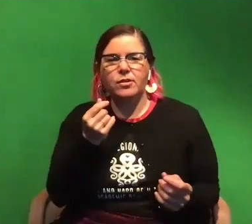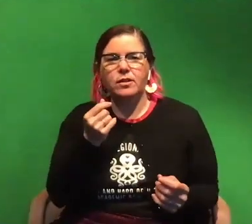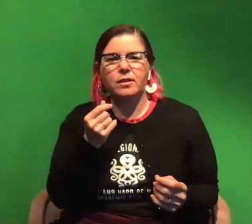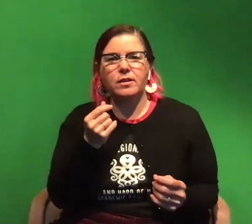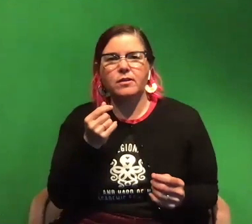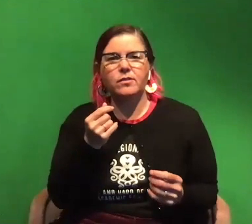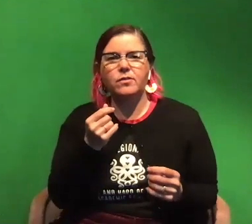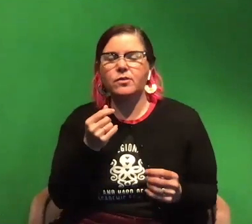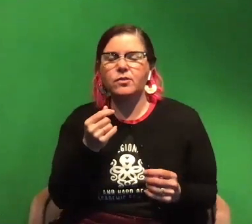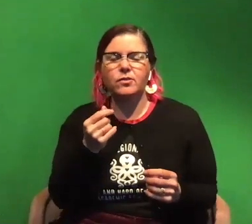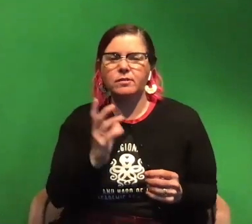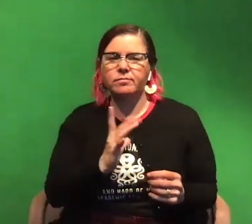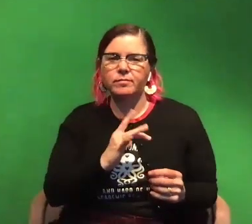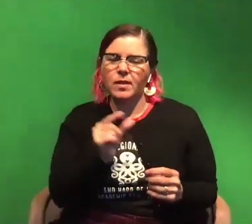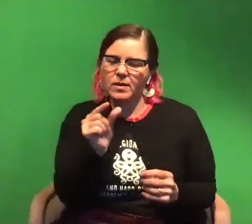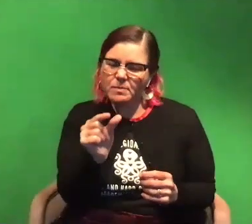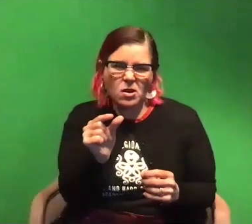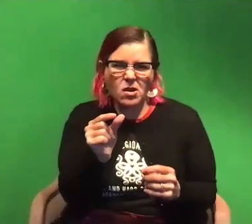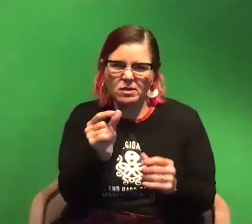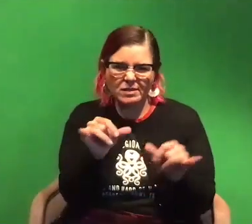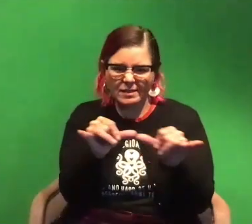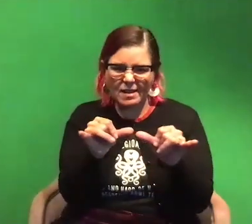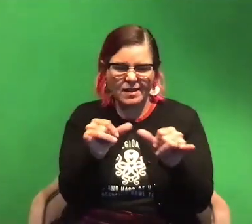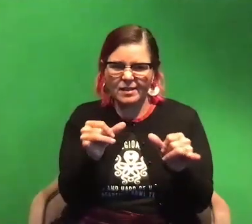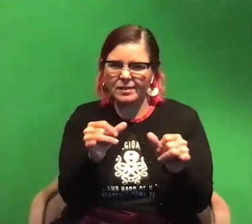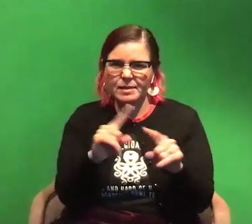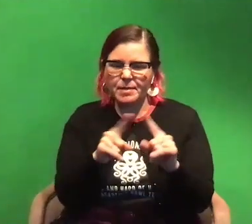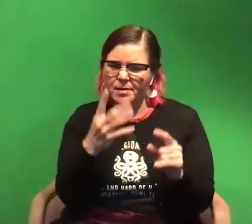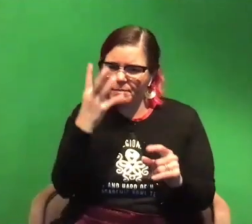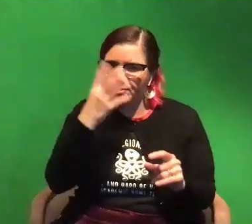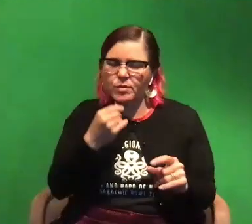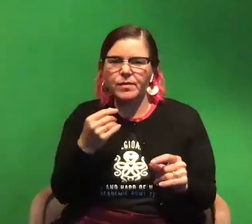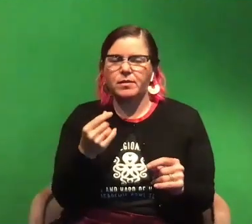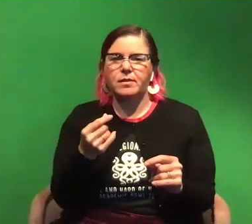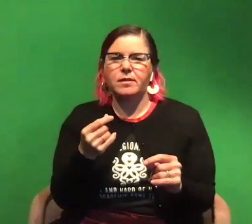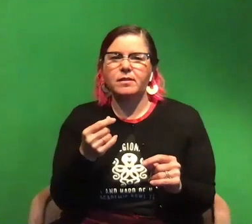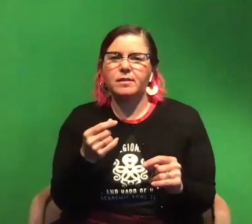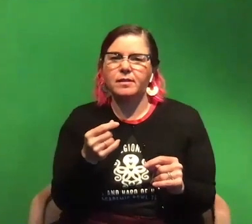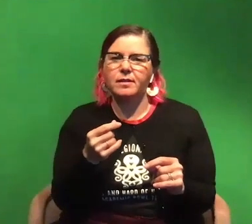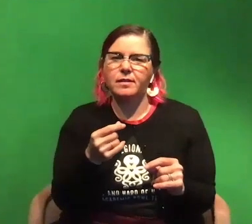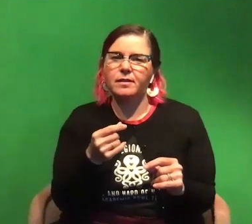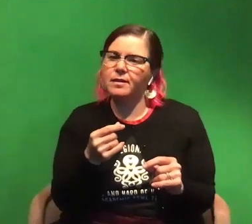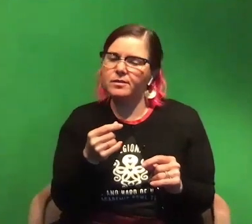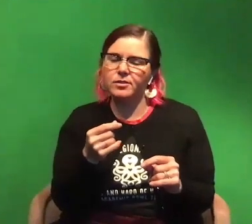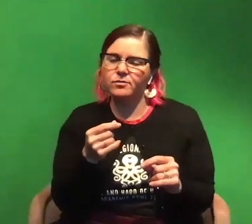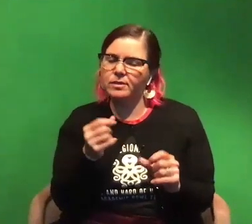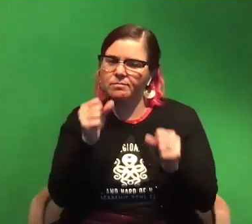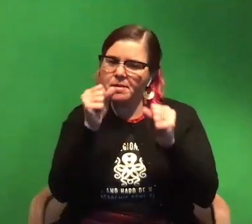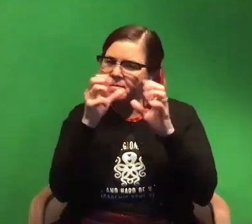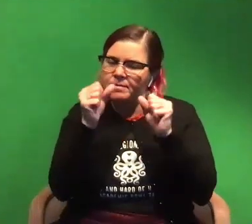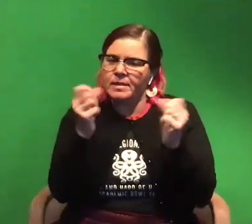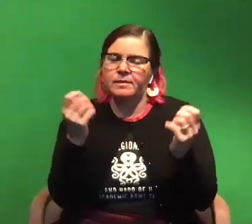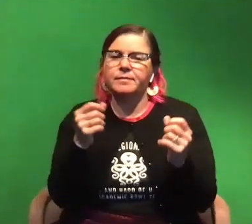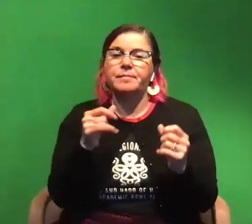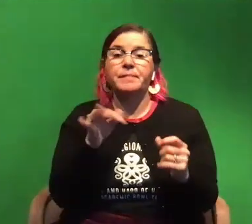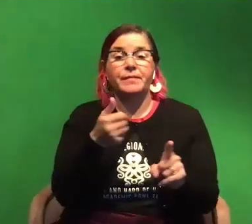exemplified in such a small animal, you know, they don't get much larger than a couple inches, is really pretty spectacular. If you guys